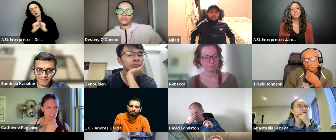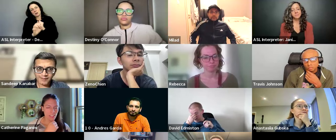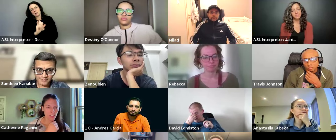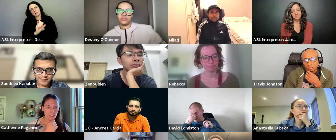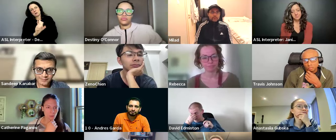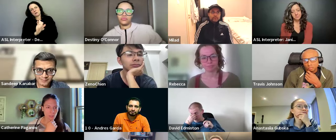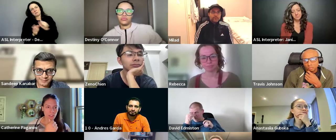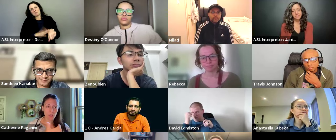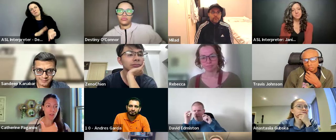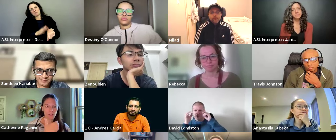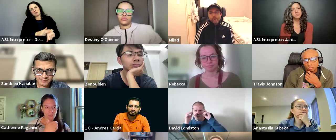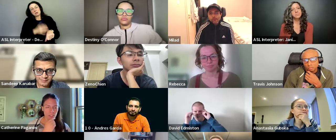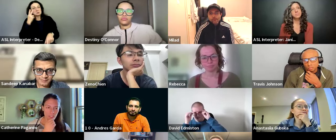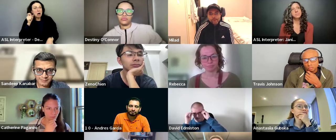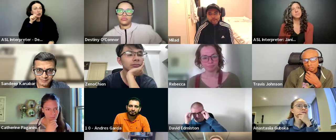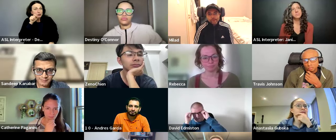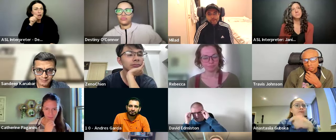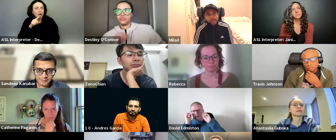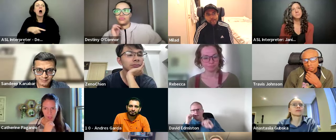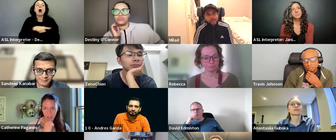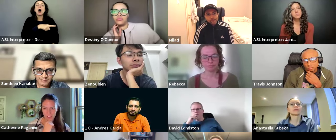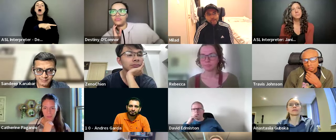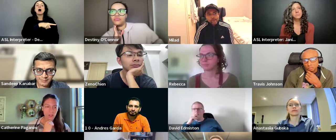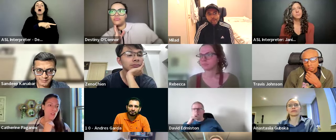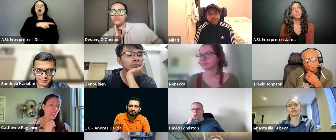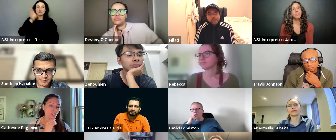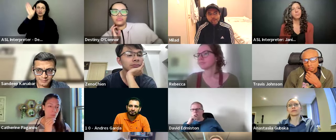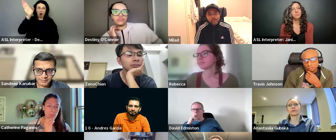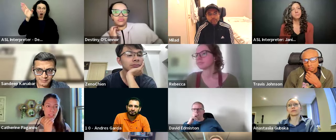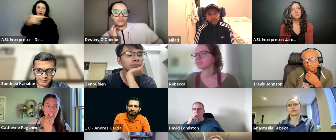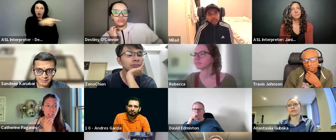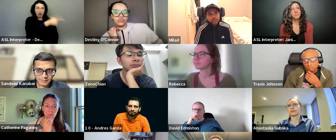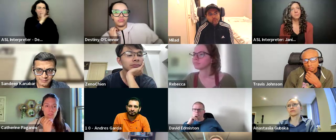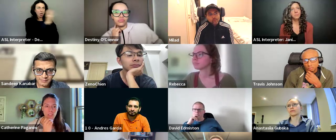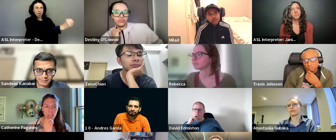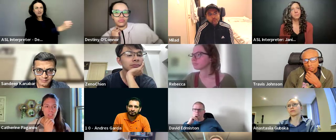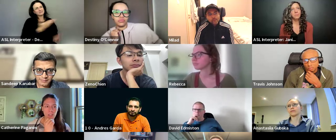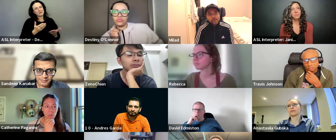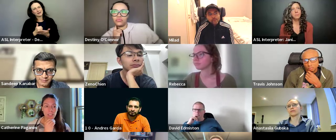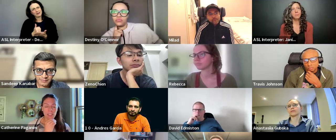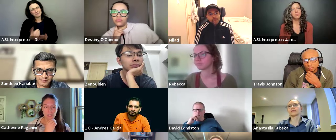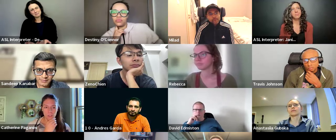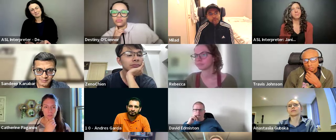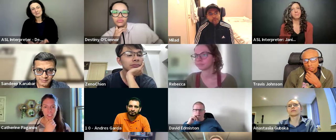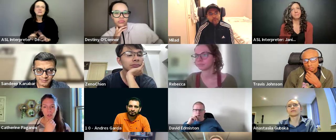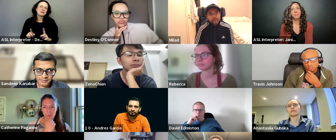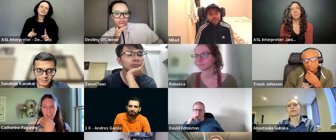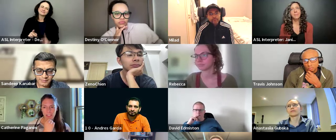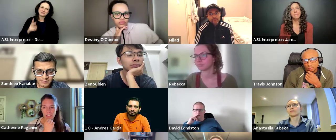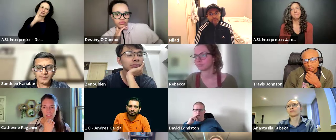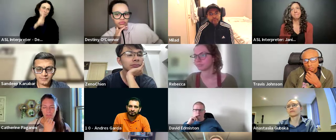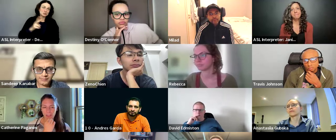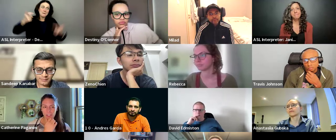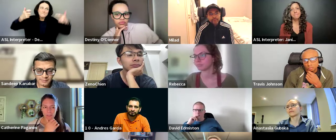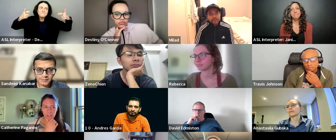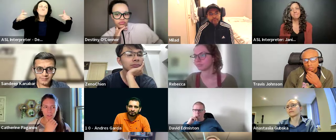people just see it on Twitter, you know, oh, this talk is about to start, so maybe that helps. But it is, you've seen how big it